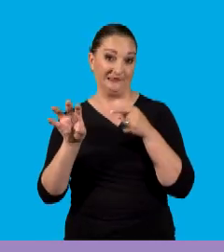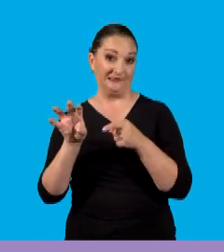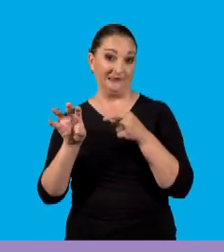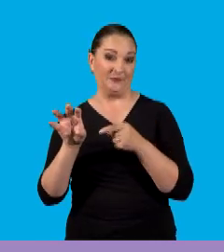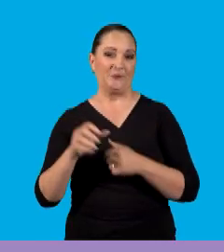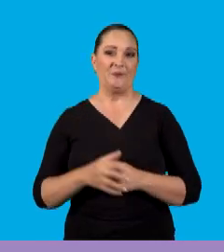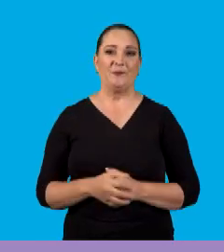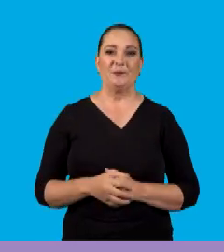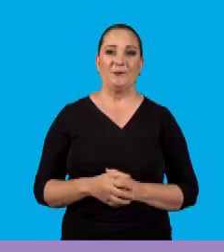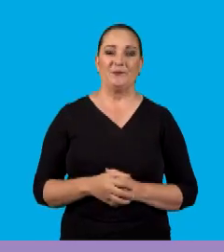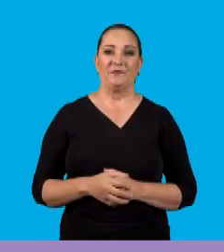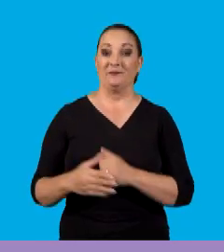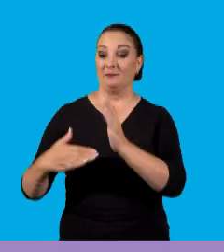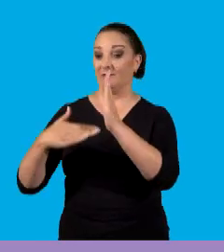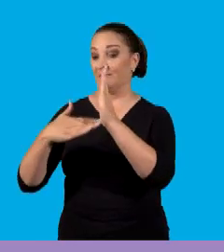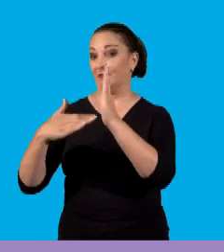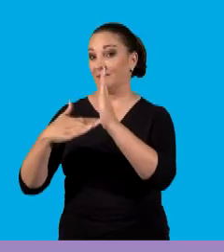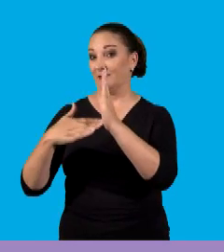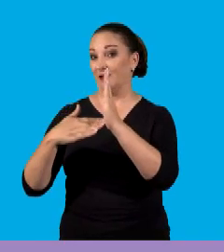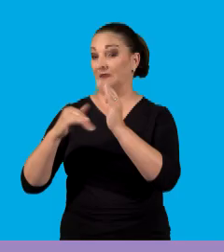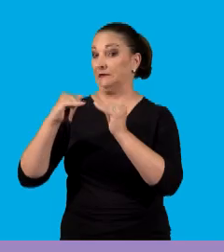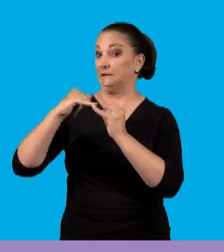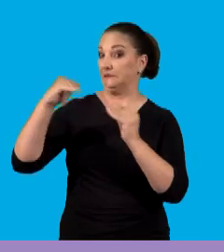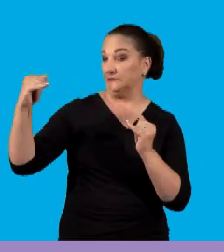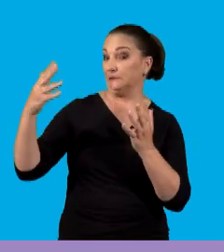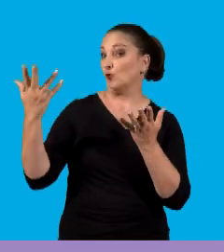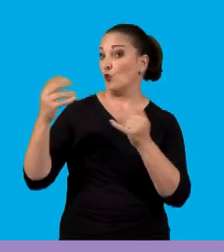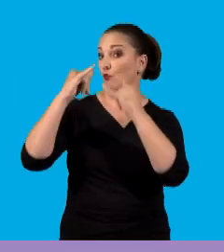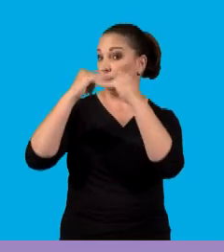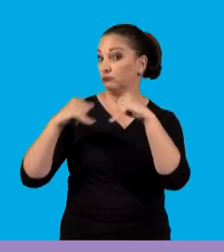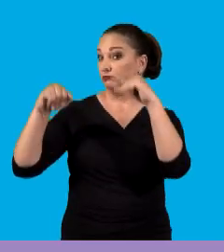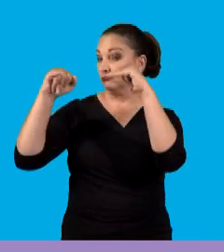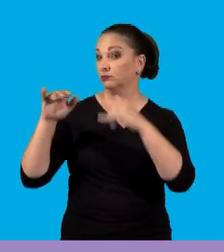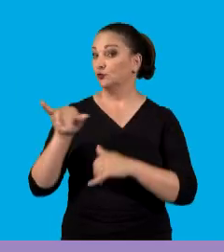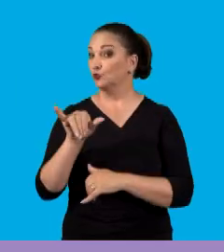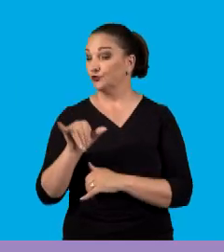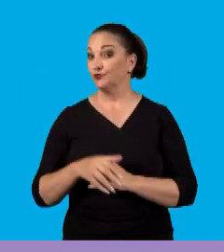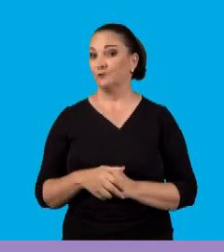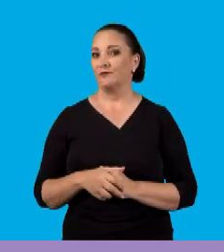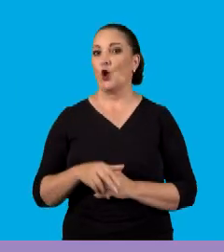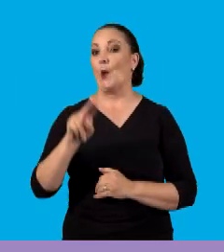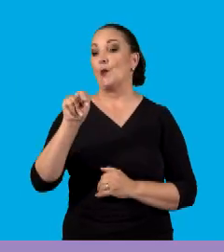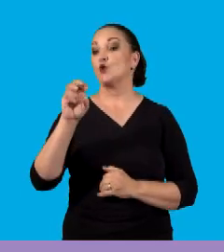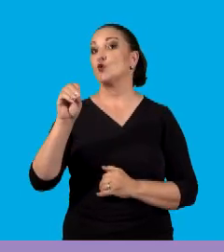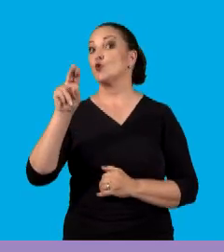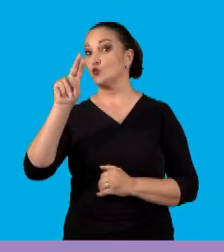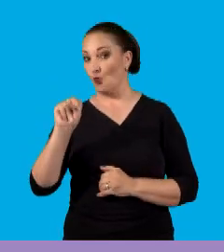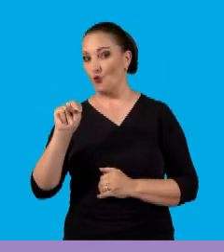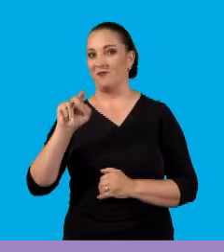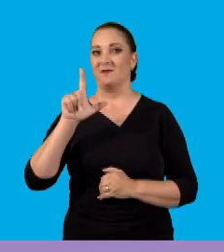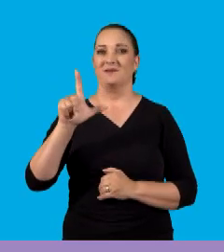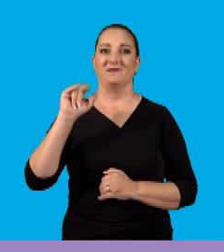What about the next graph that we have been given there? Is it linear or is it non-linear? If you are